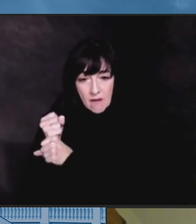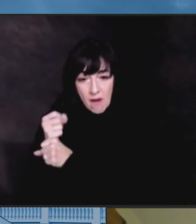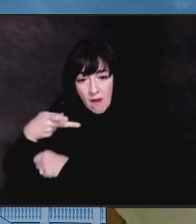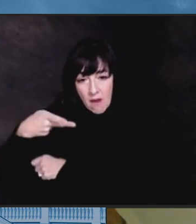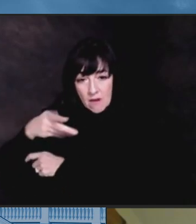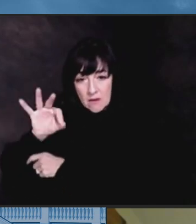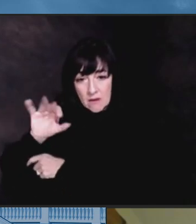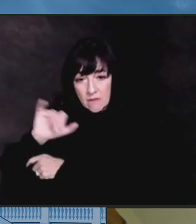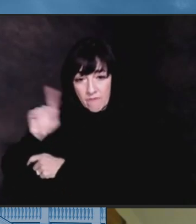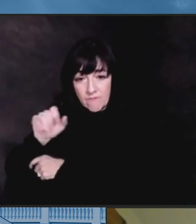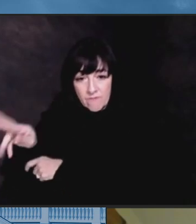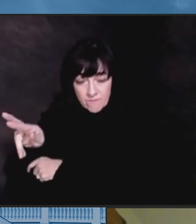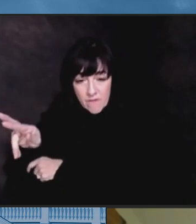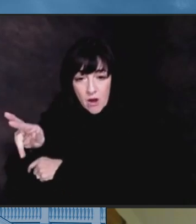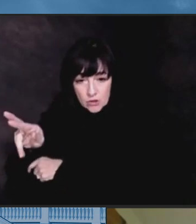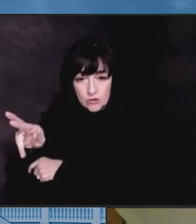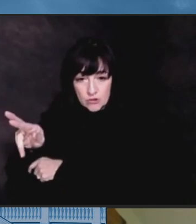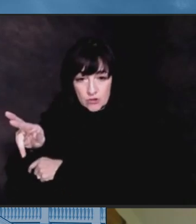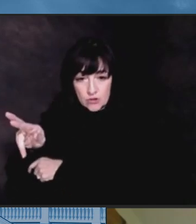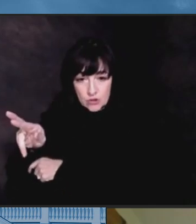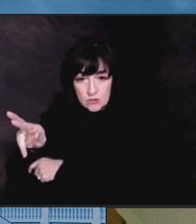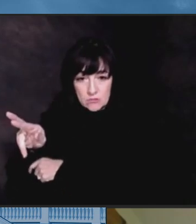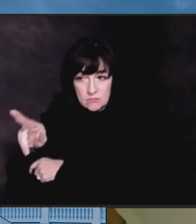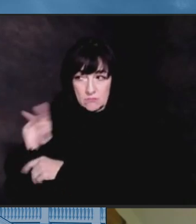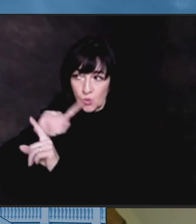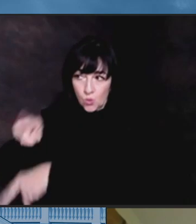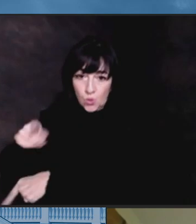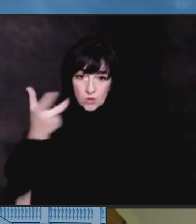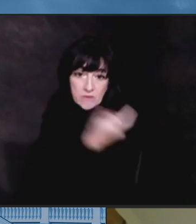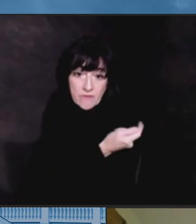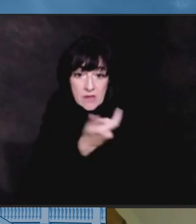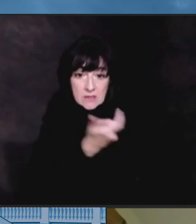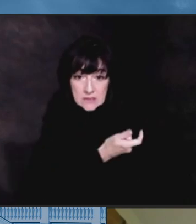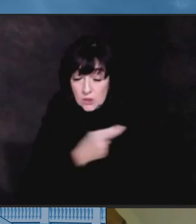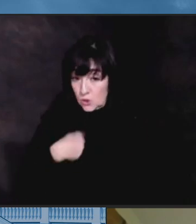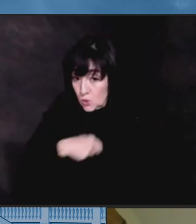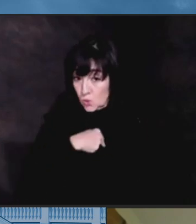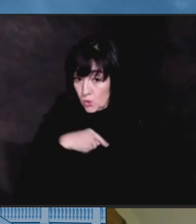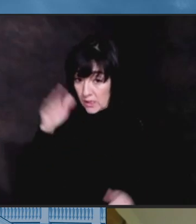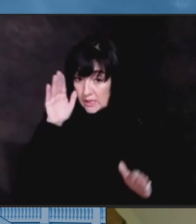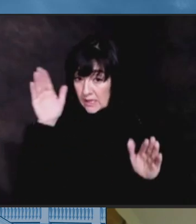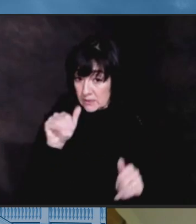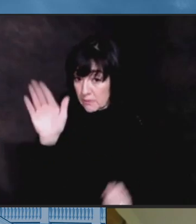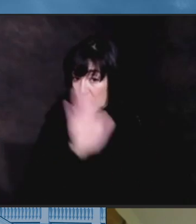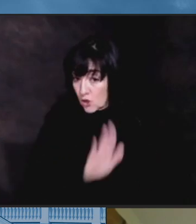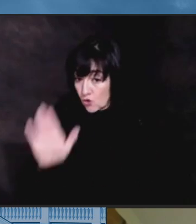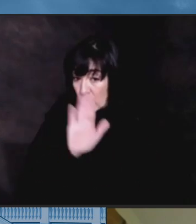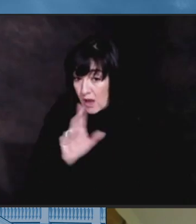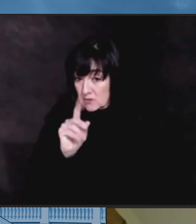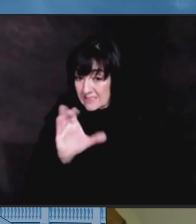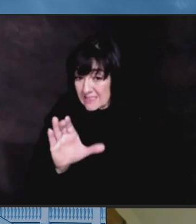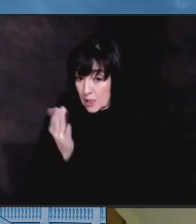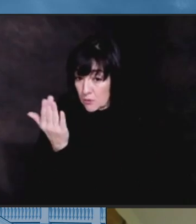around December 15th. And as you've seen, these dates and the numbers change, but we're expecting